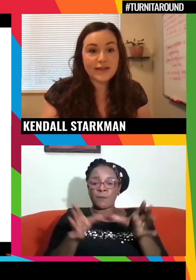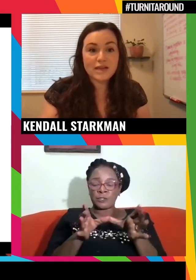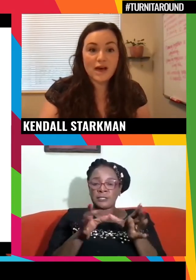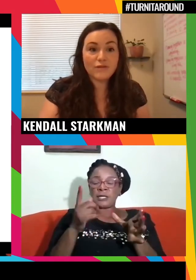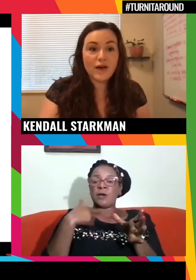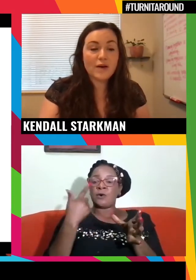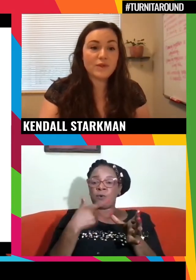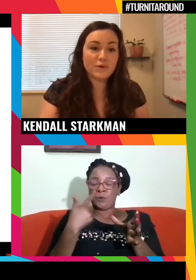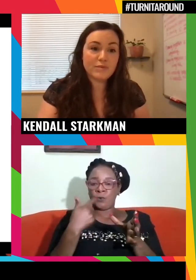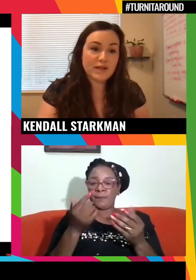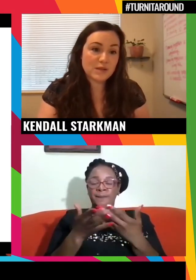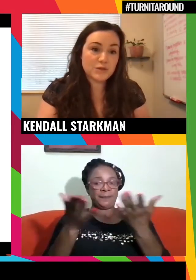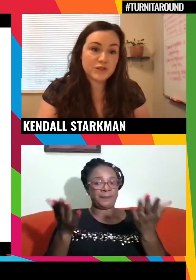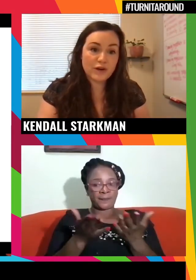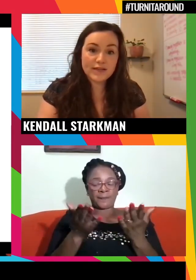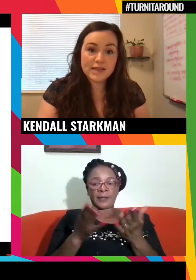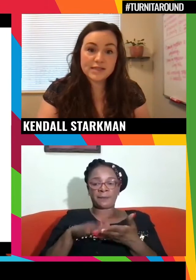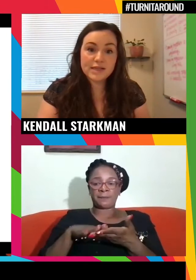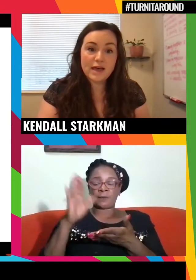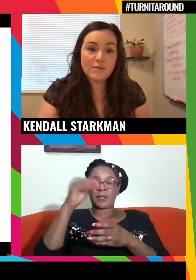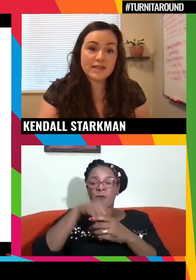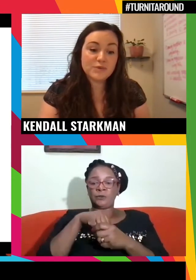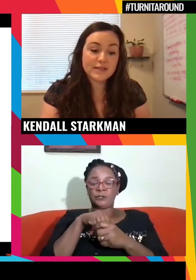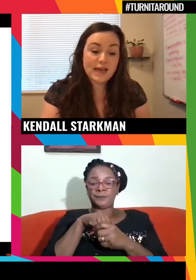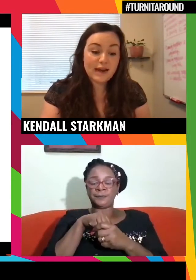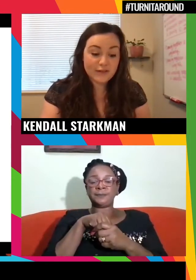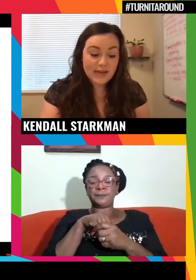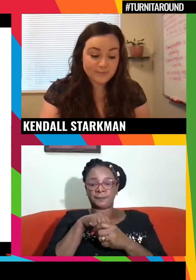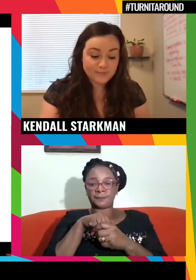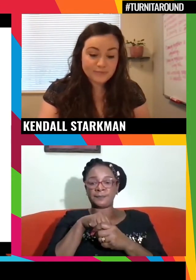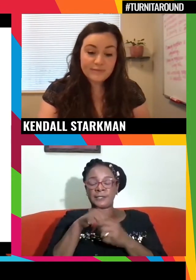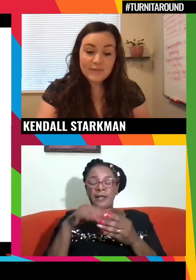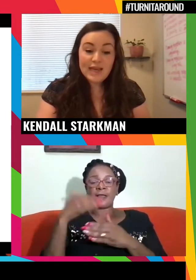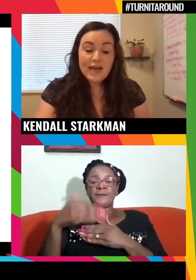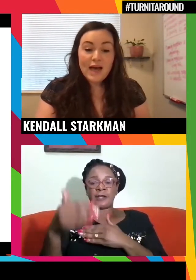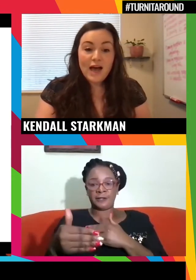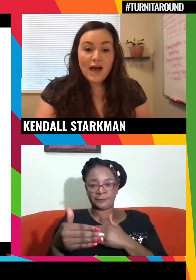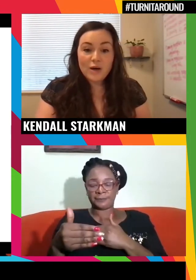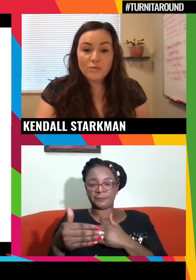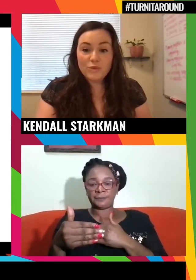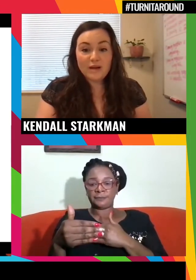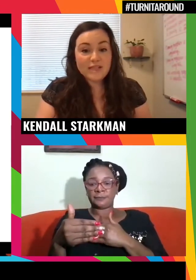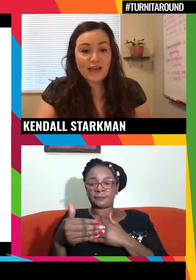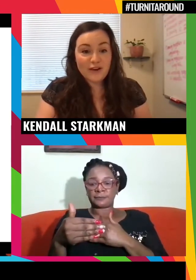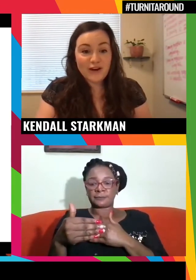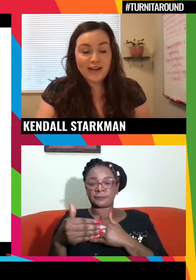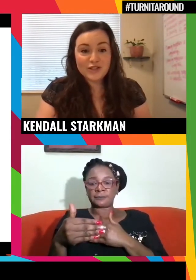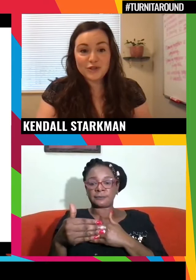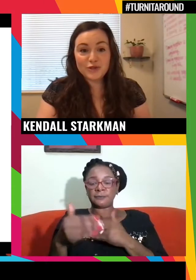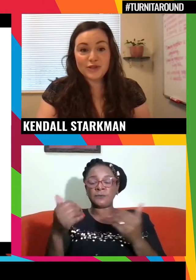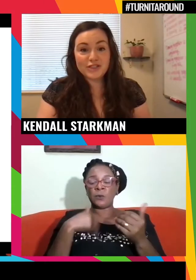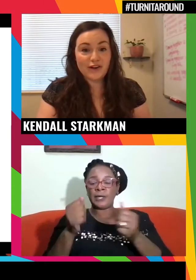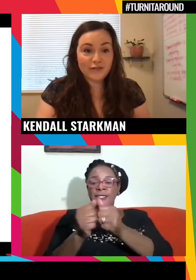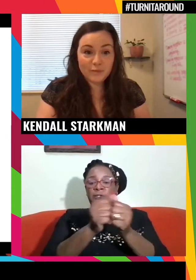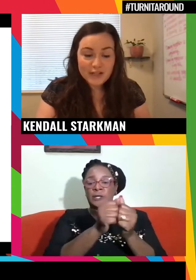front lines of the marine plastic pollution crisis and experience that every day. We come together